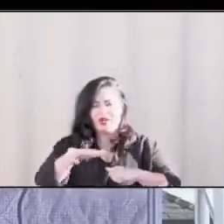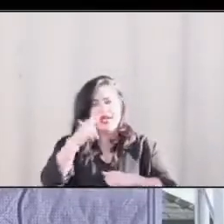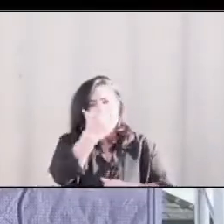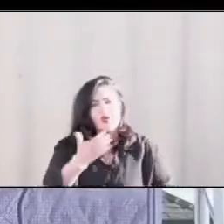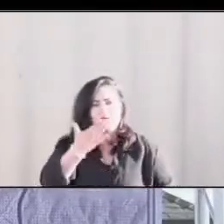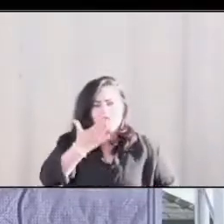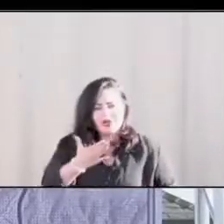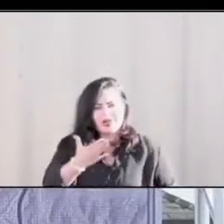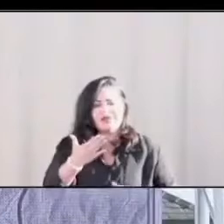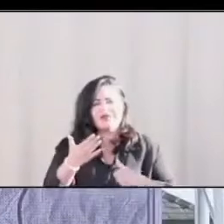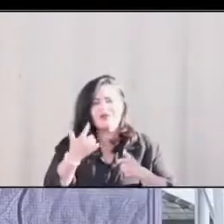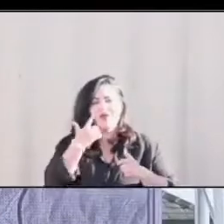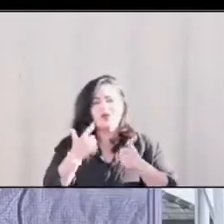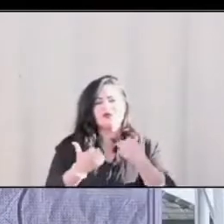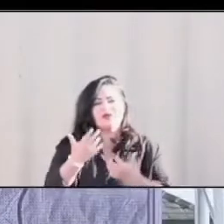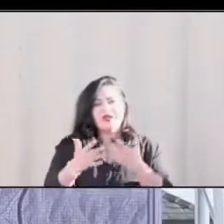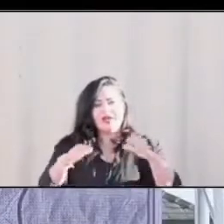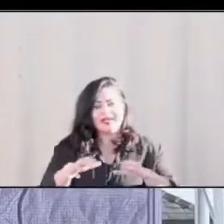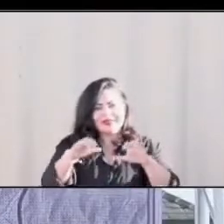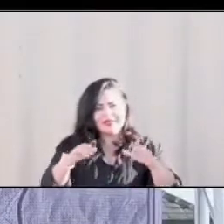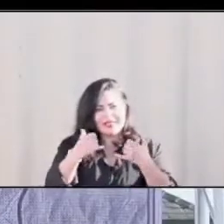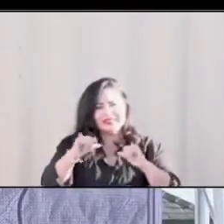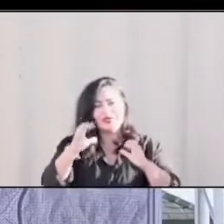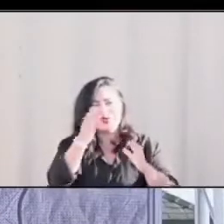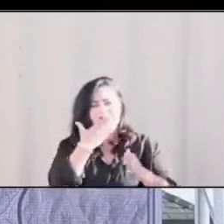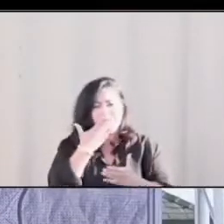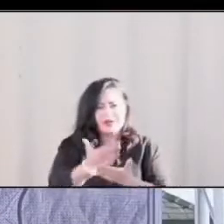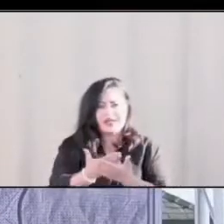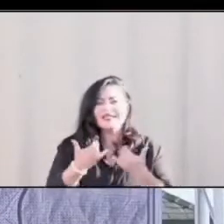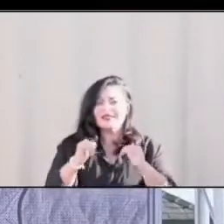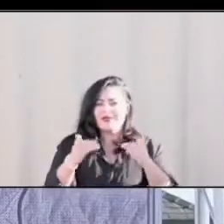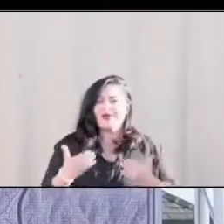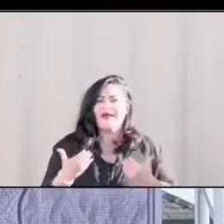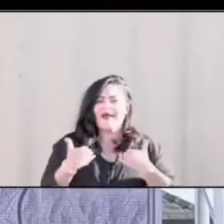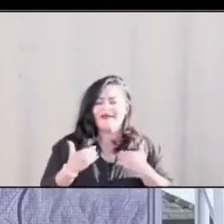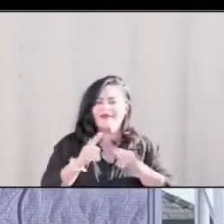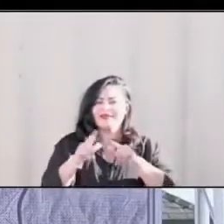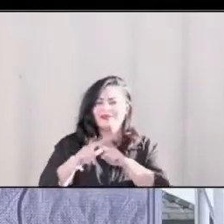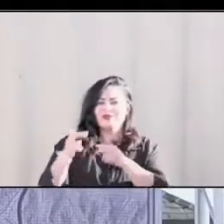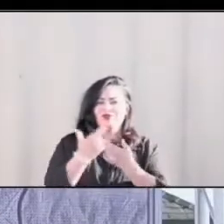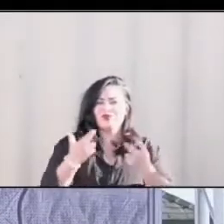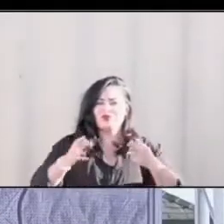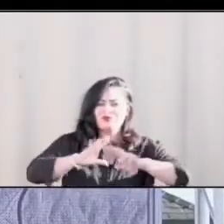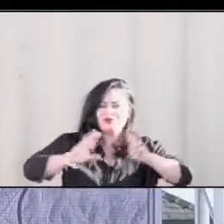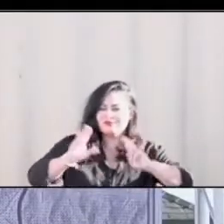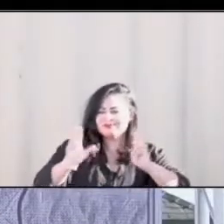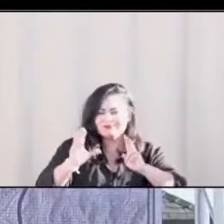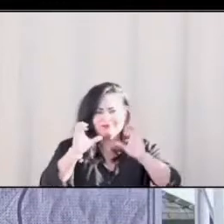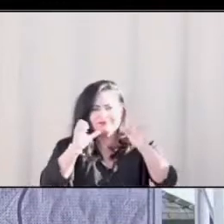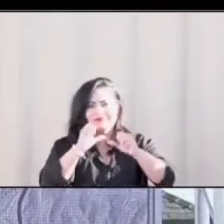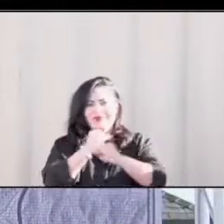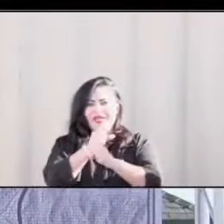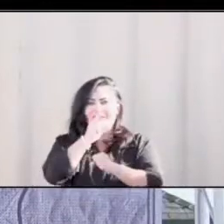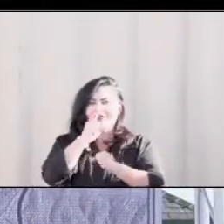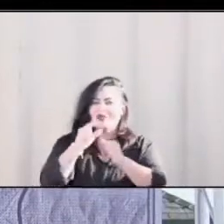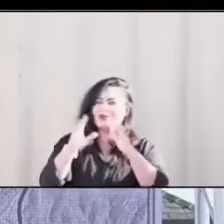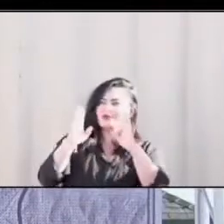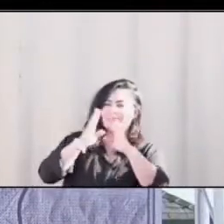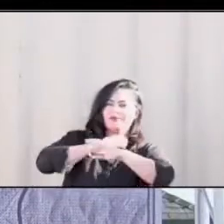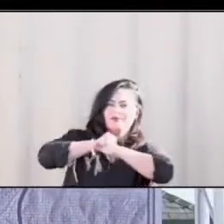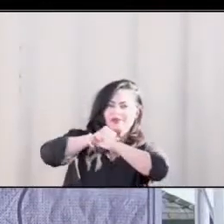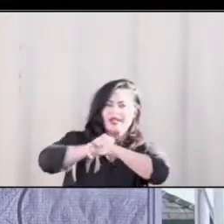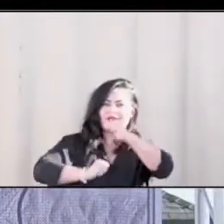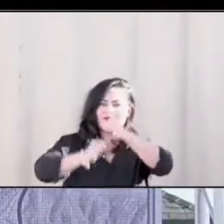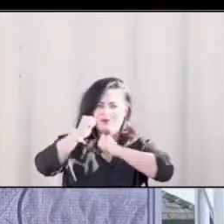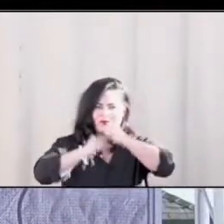as activity. It's down, but we still have those heat, so we still have resources deep inside those structures, concentrating on the structures that are standing up, making